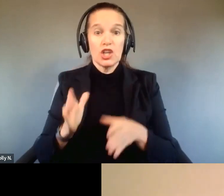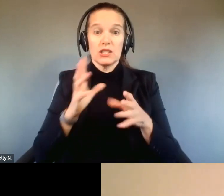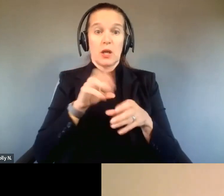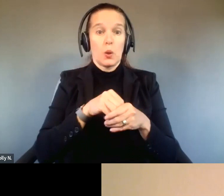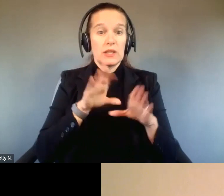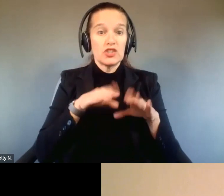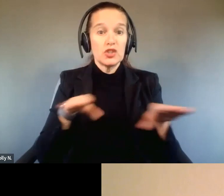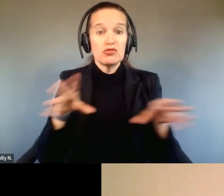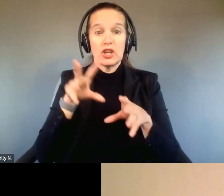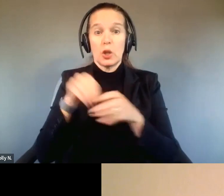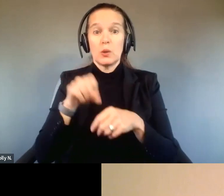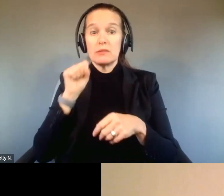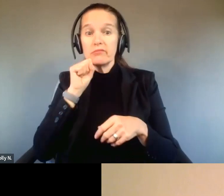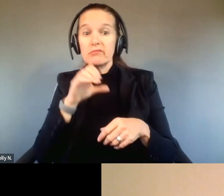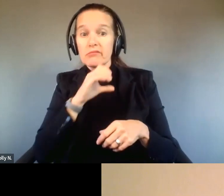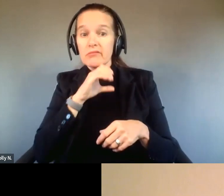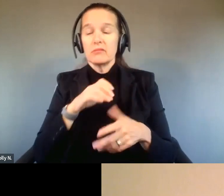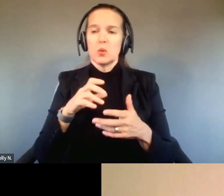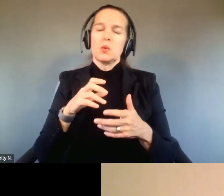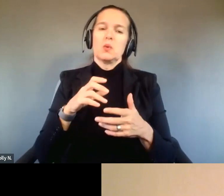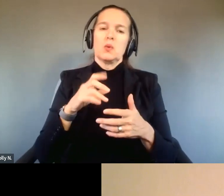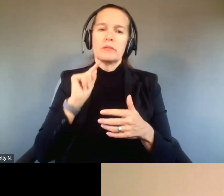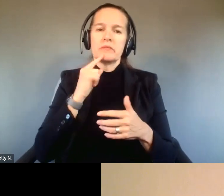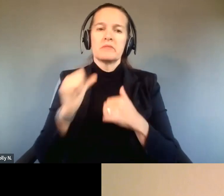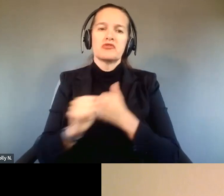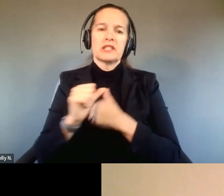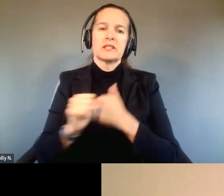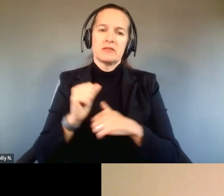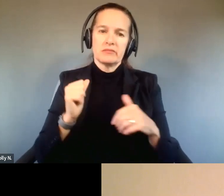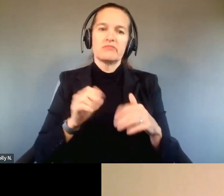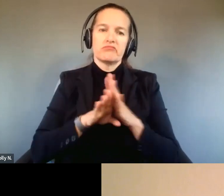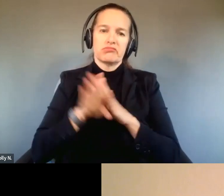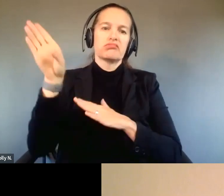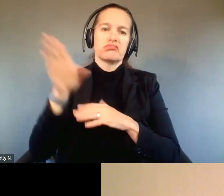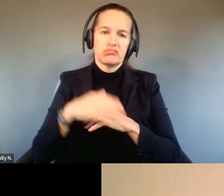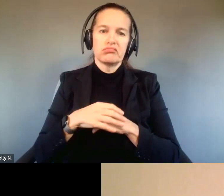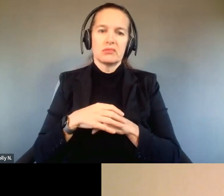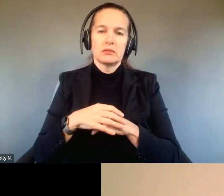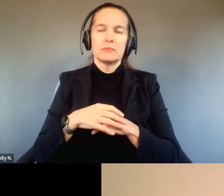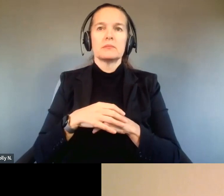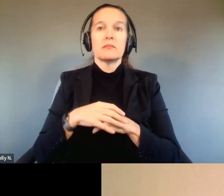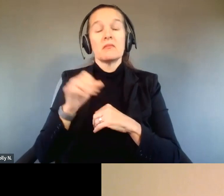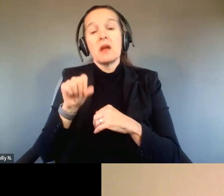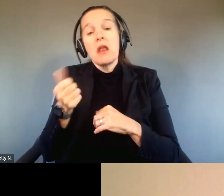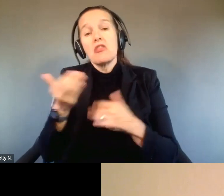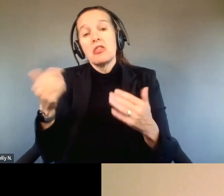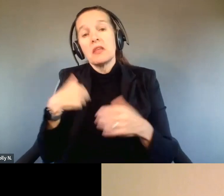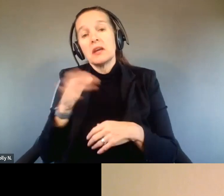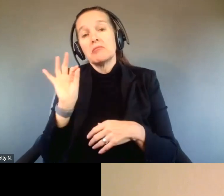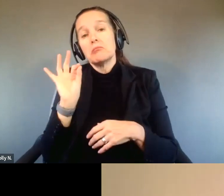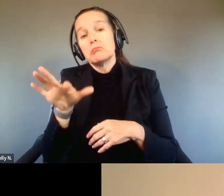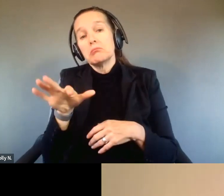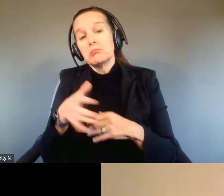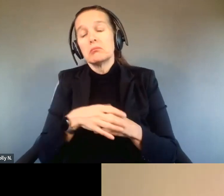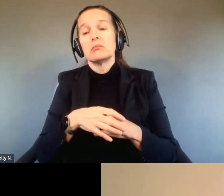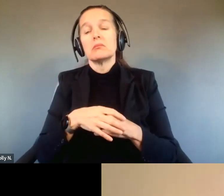our elderly, the risks are significantly higher. The other thing that I'll just throw out there is that,